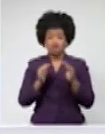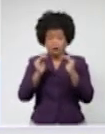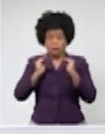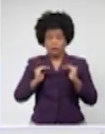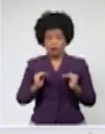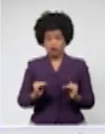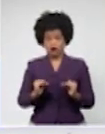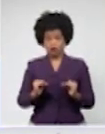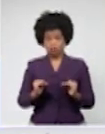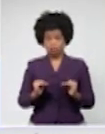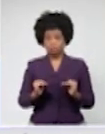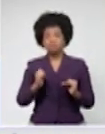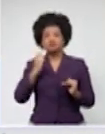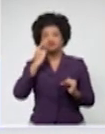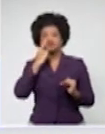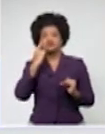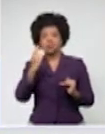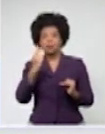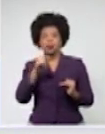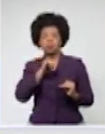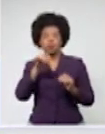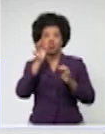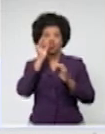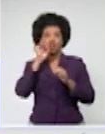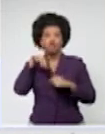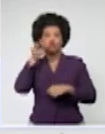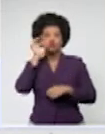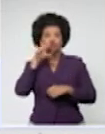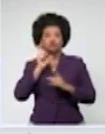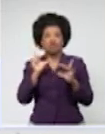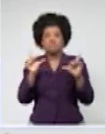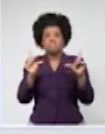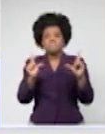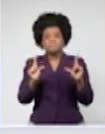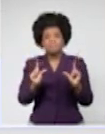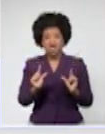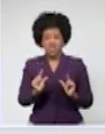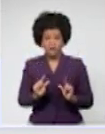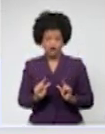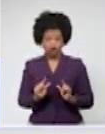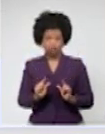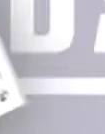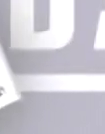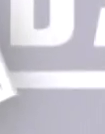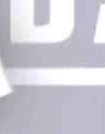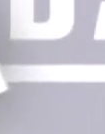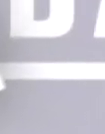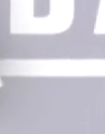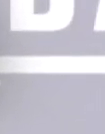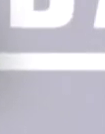importantly, to everyone who listens to us and complies with established measures. Thank you very much.